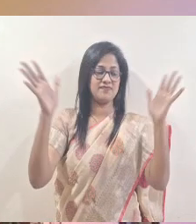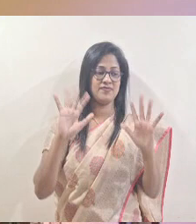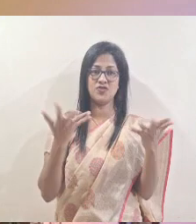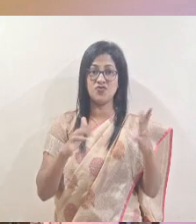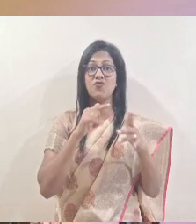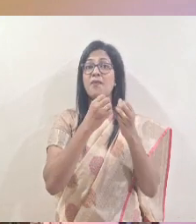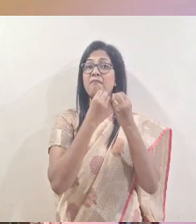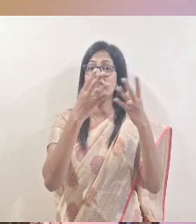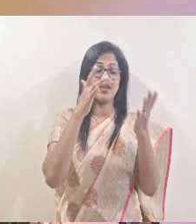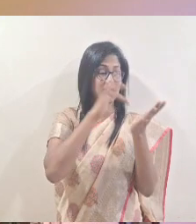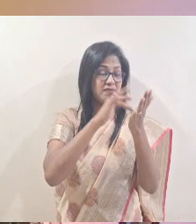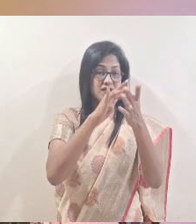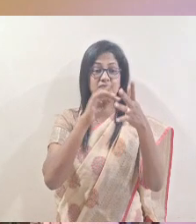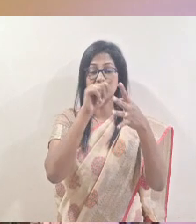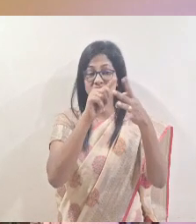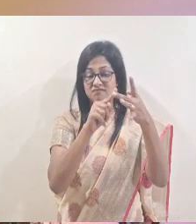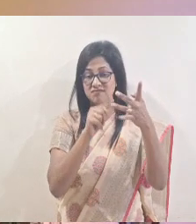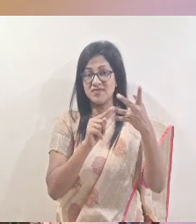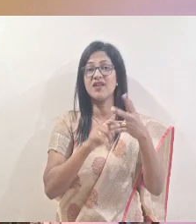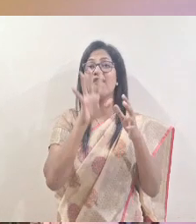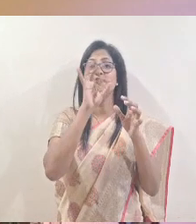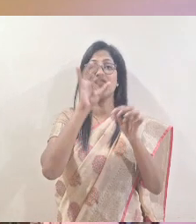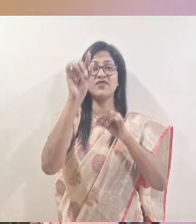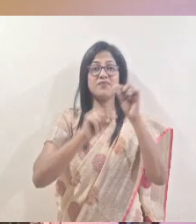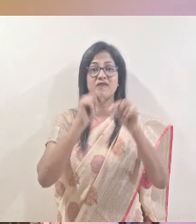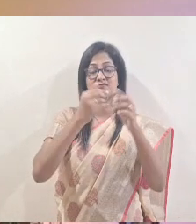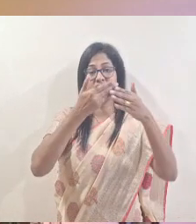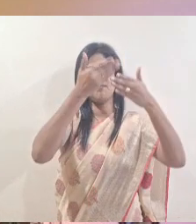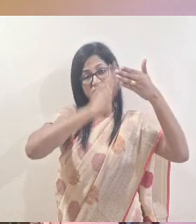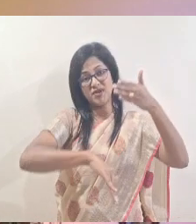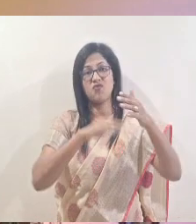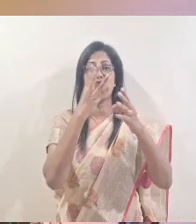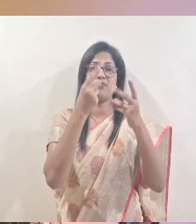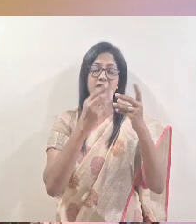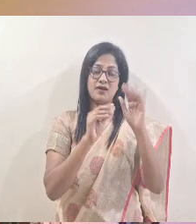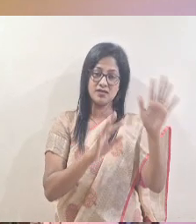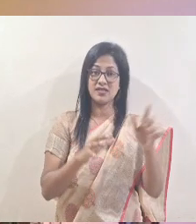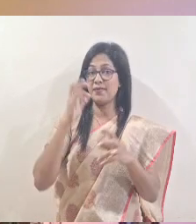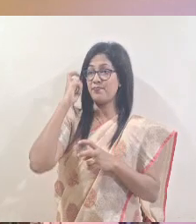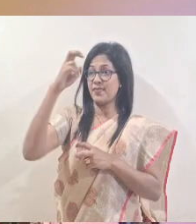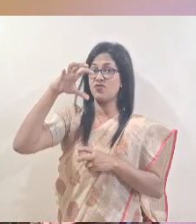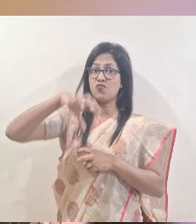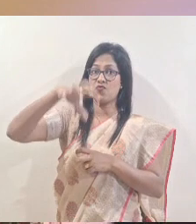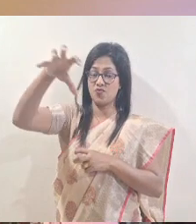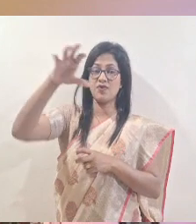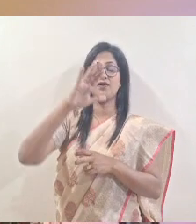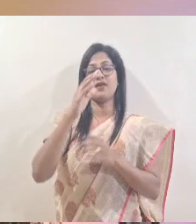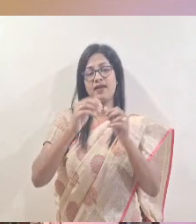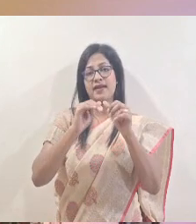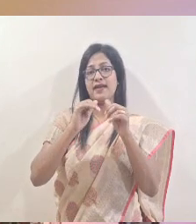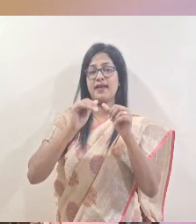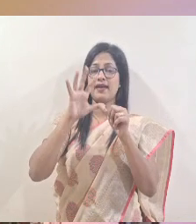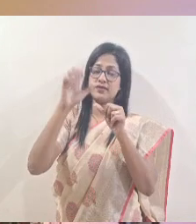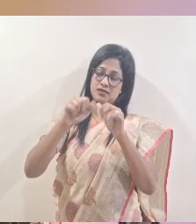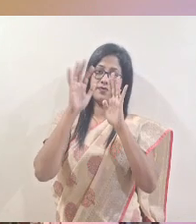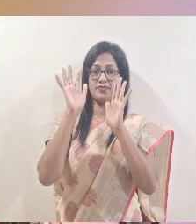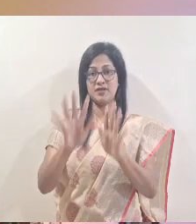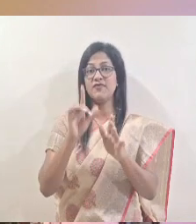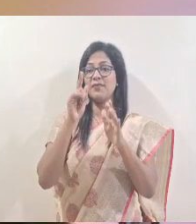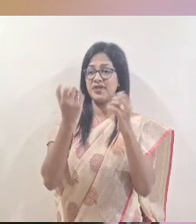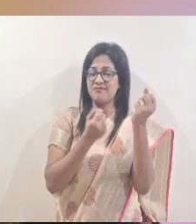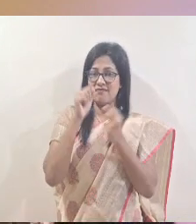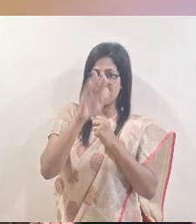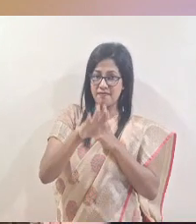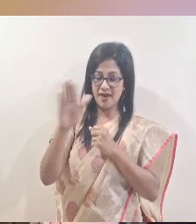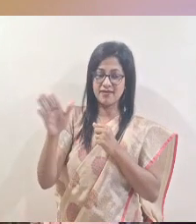most of the parameters having less than 50% of the scoring. And the metro rail station is mostly accessible, and which only lacks